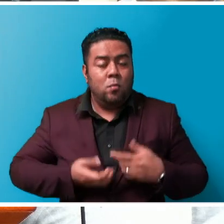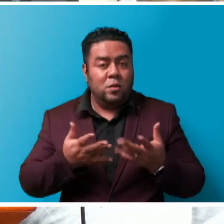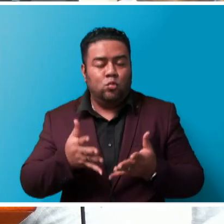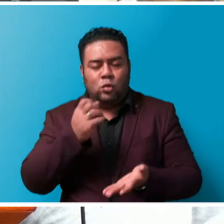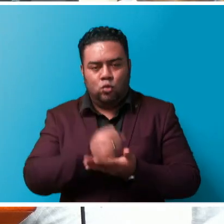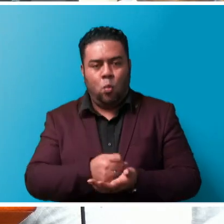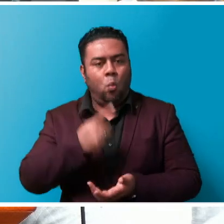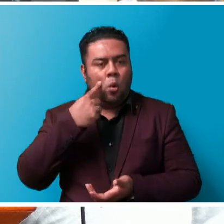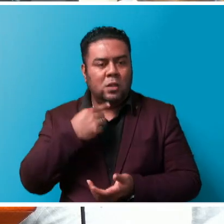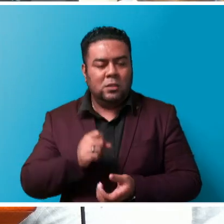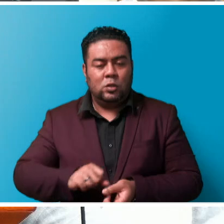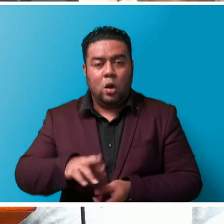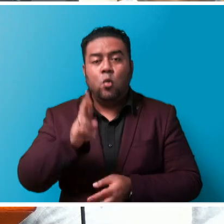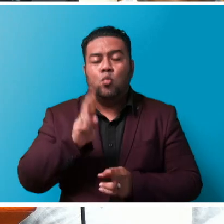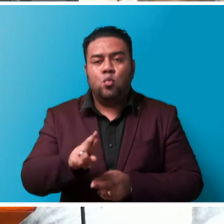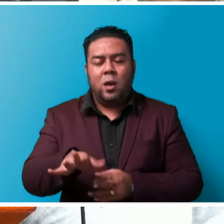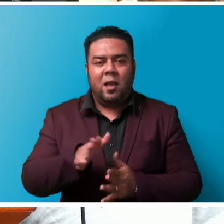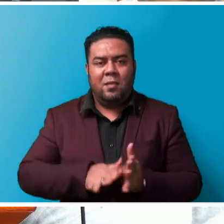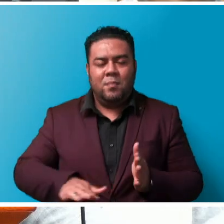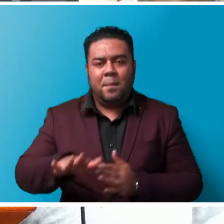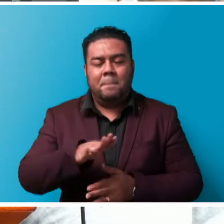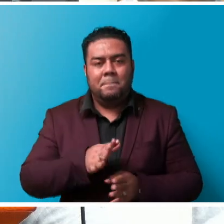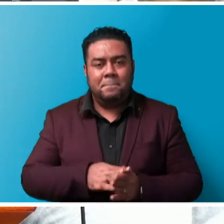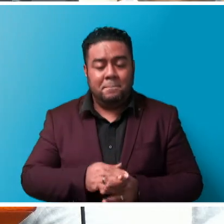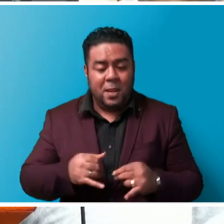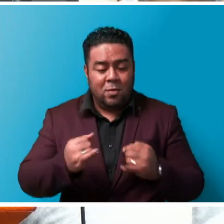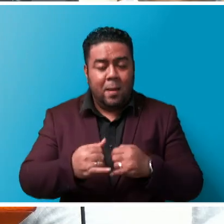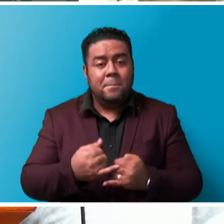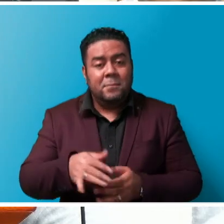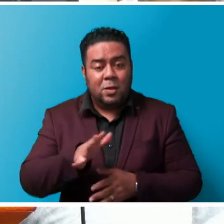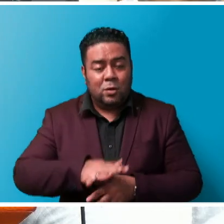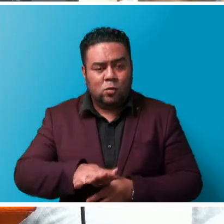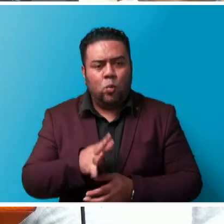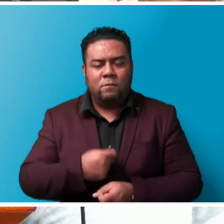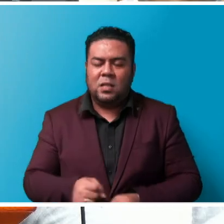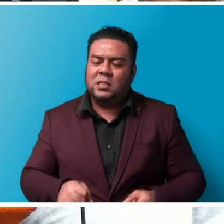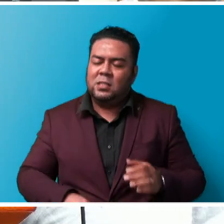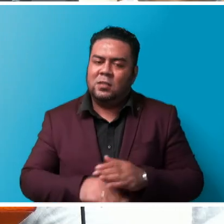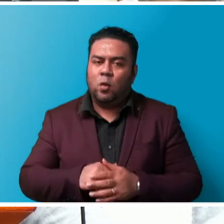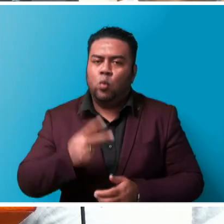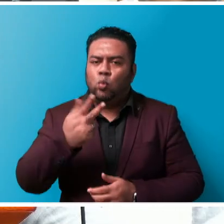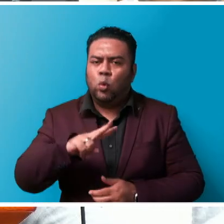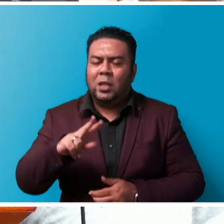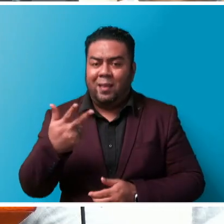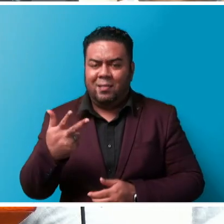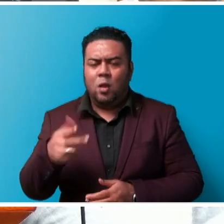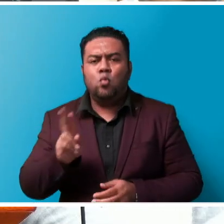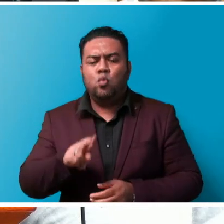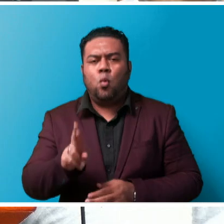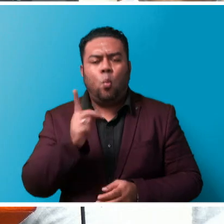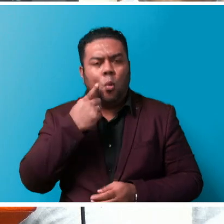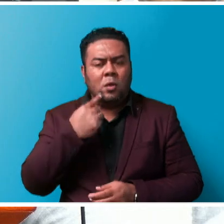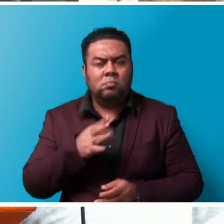water security in rural and remote maritime areas, WEF has successfully completed 28 rural water projects